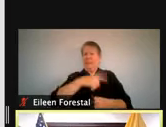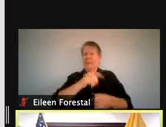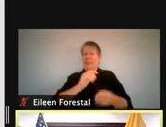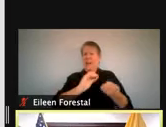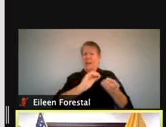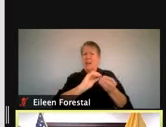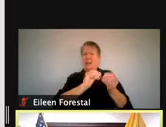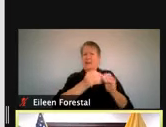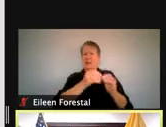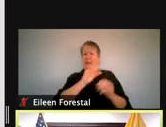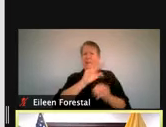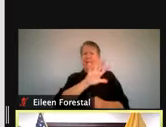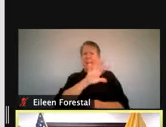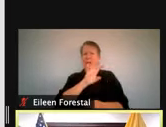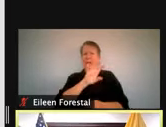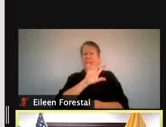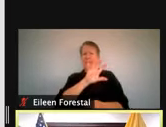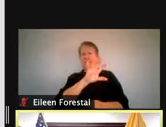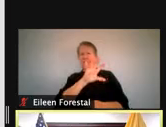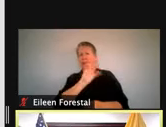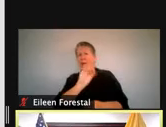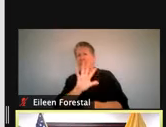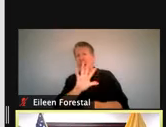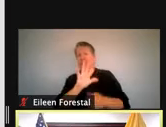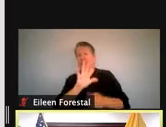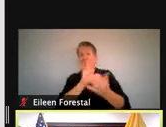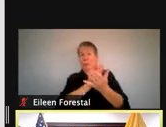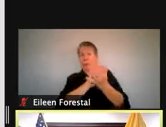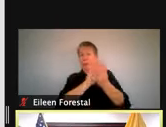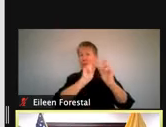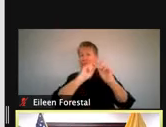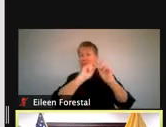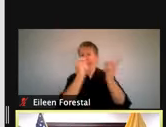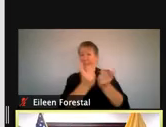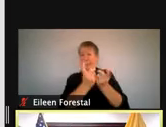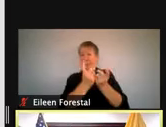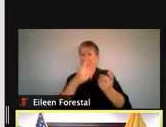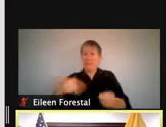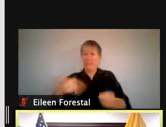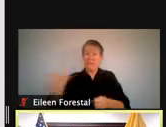505 of our school districts are in hybrid mode. That's up substantially.